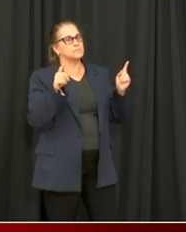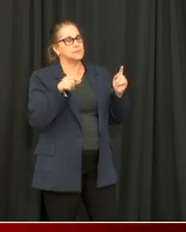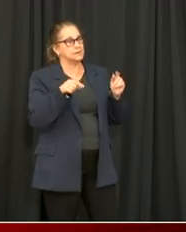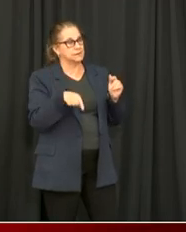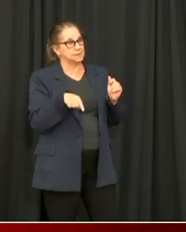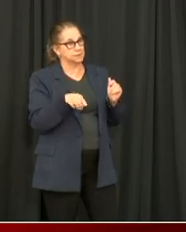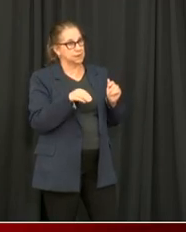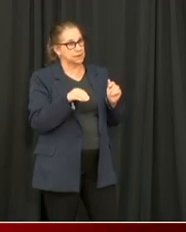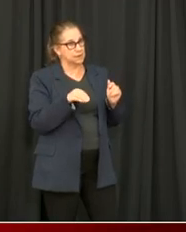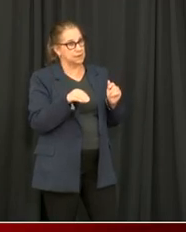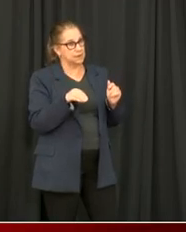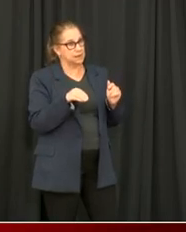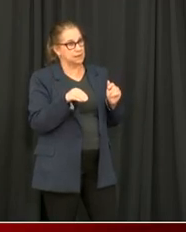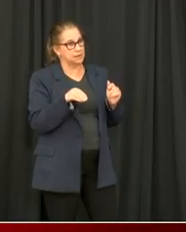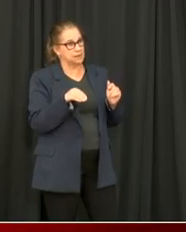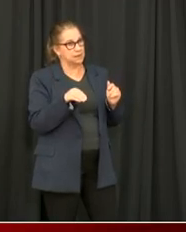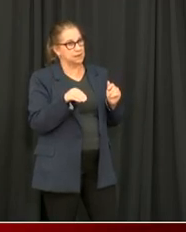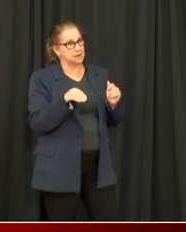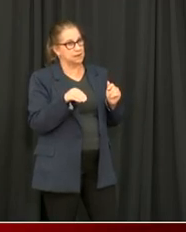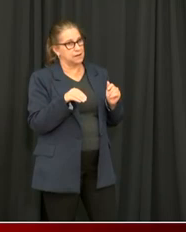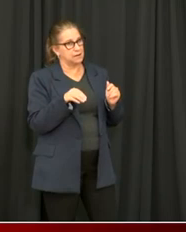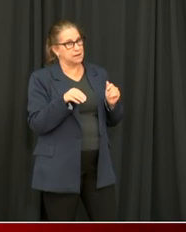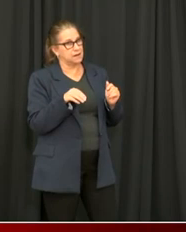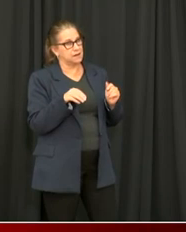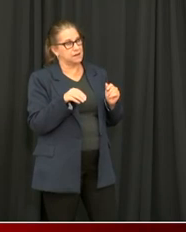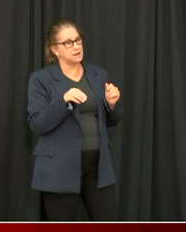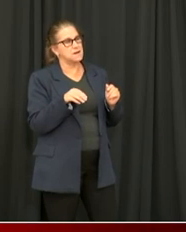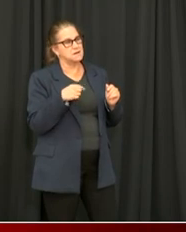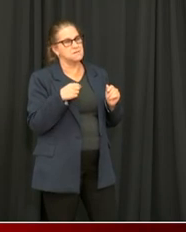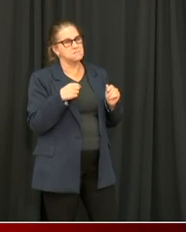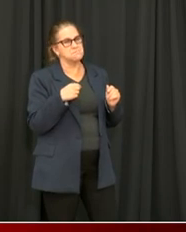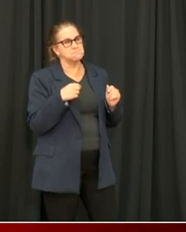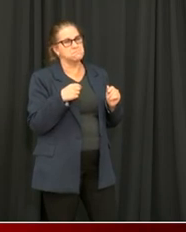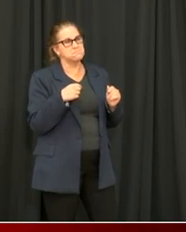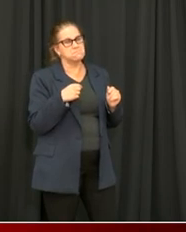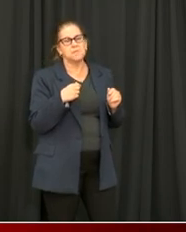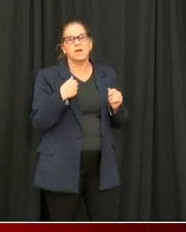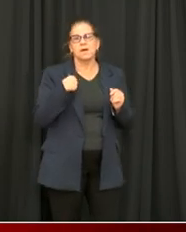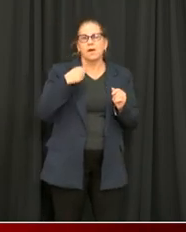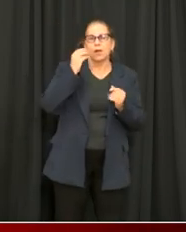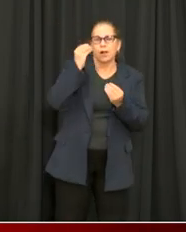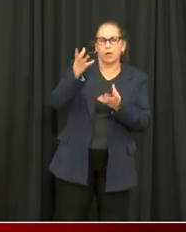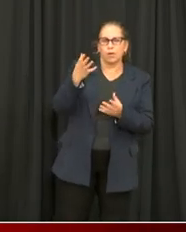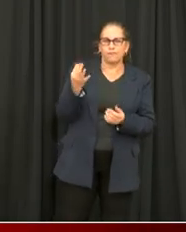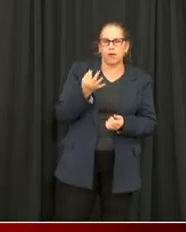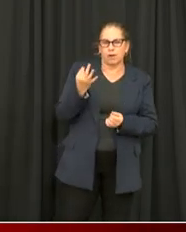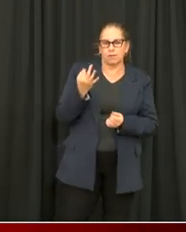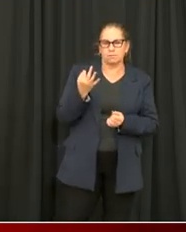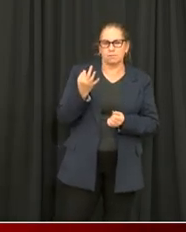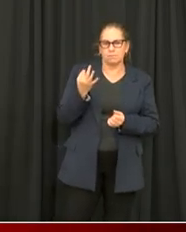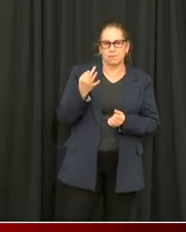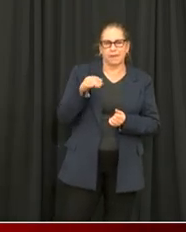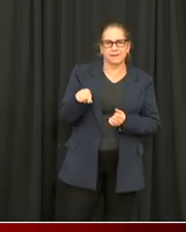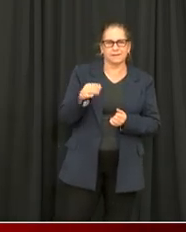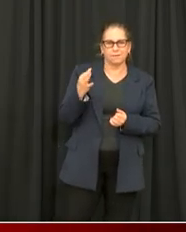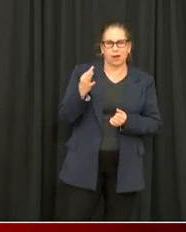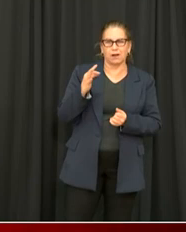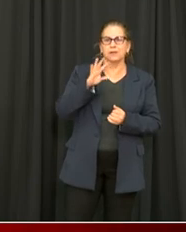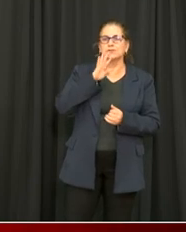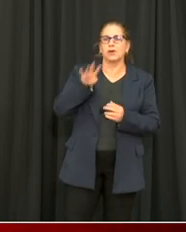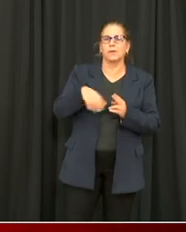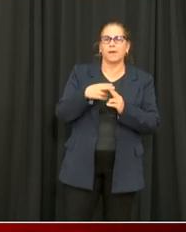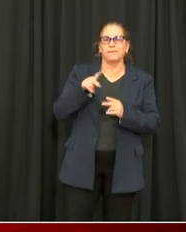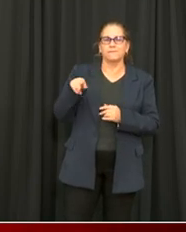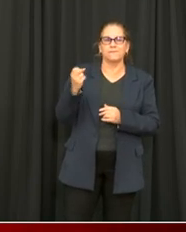phase one? I would expect to be able to do that on Friday. And at that time, I would issue the mayor's order.